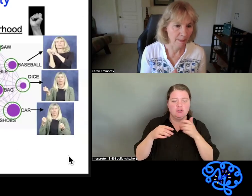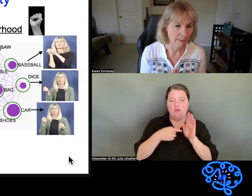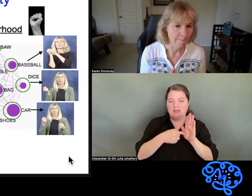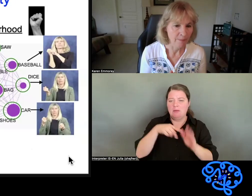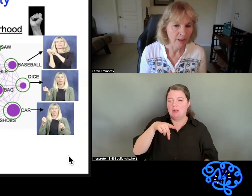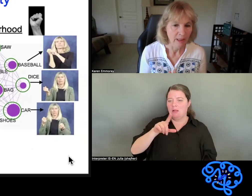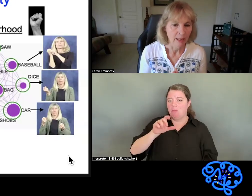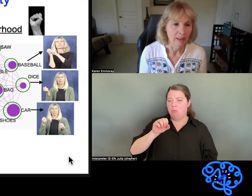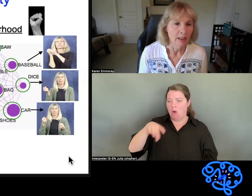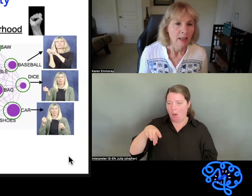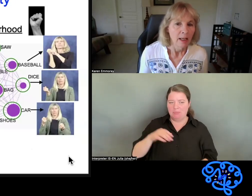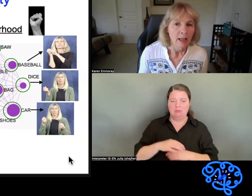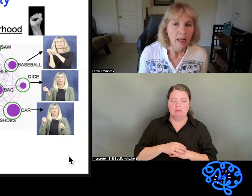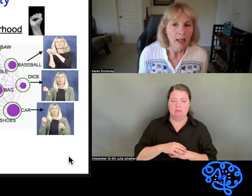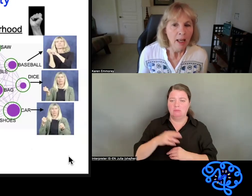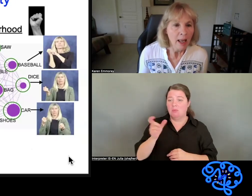Okay?